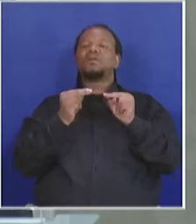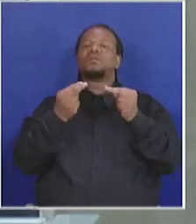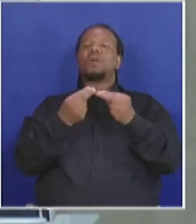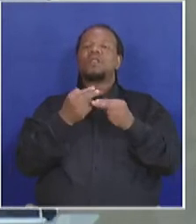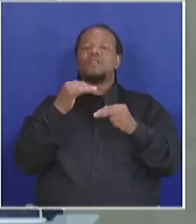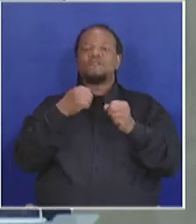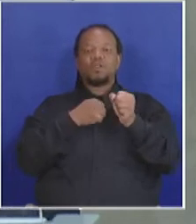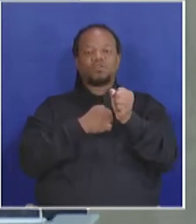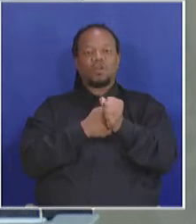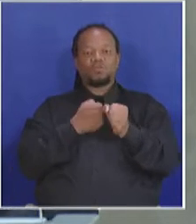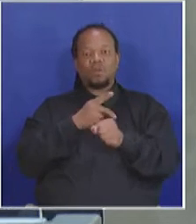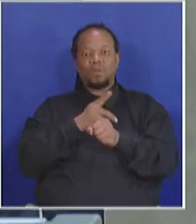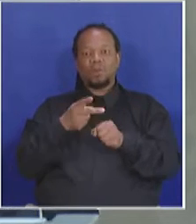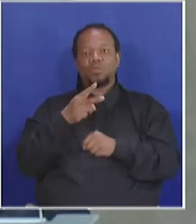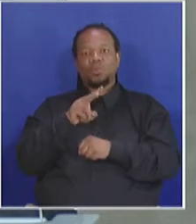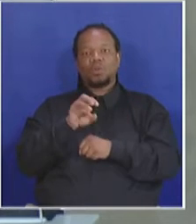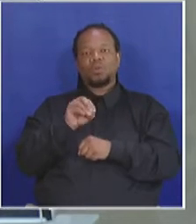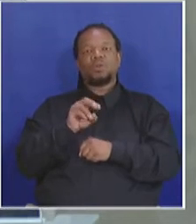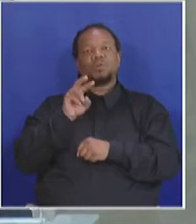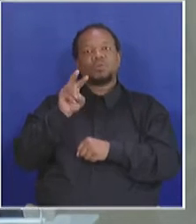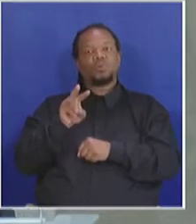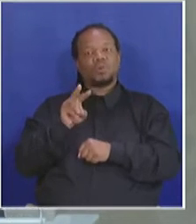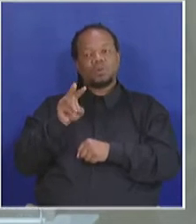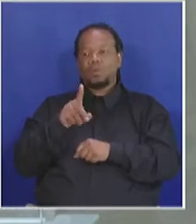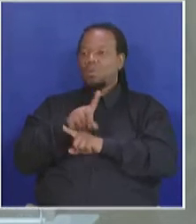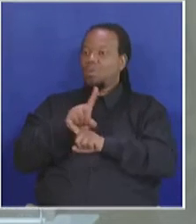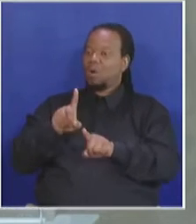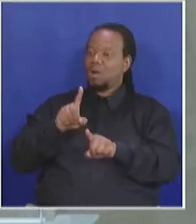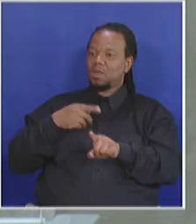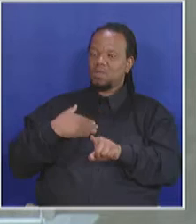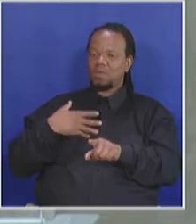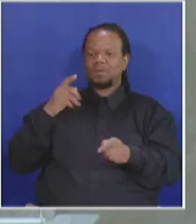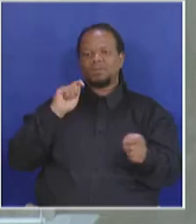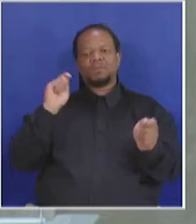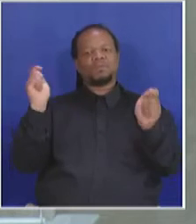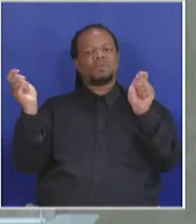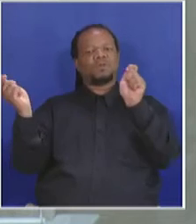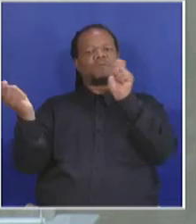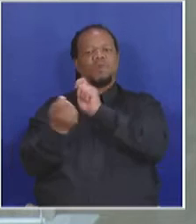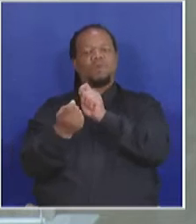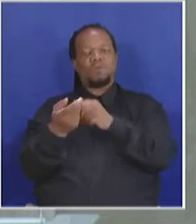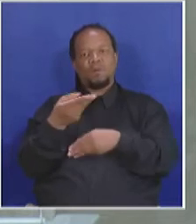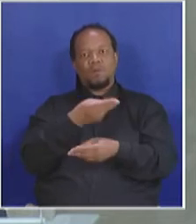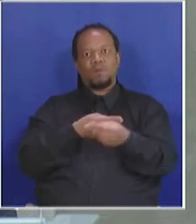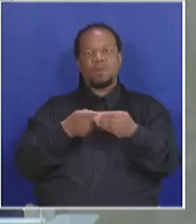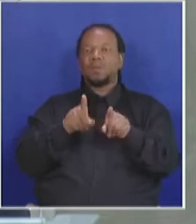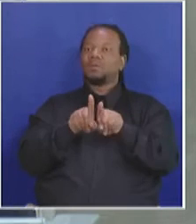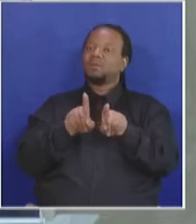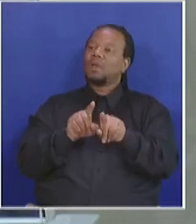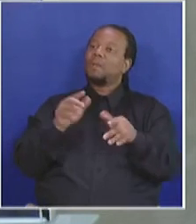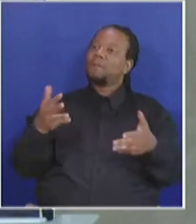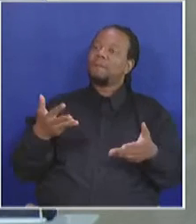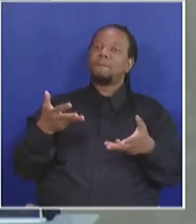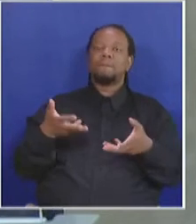2012 has at its aim to transform our economic landscape while simultaneously create significant